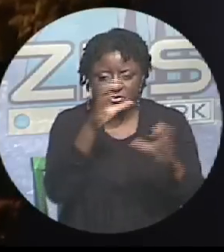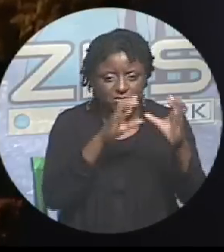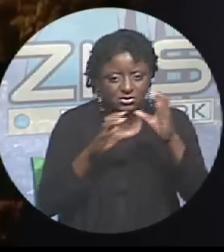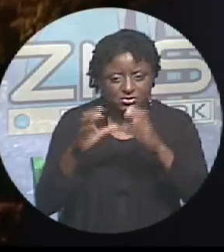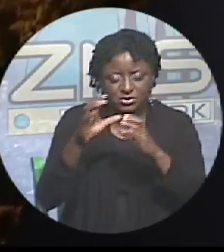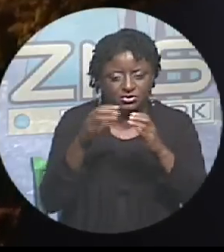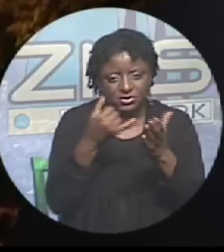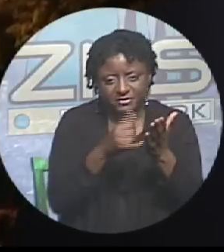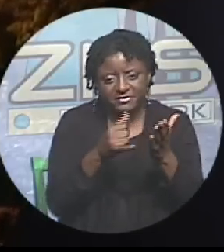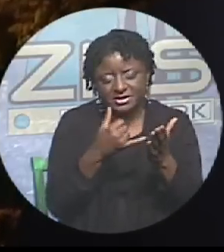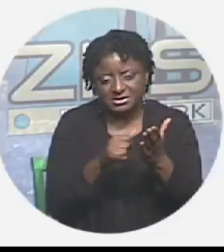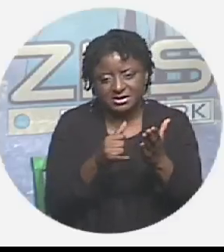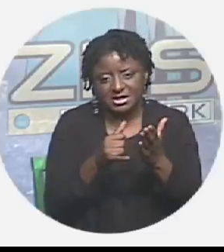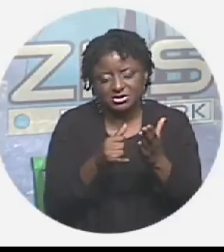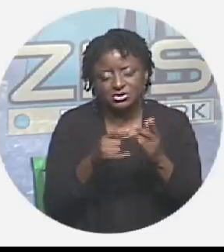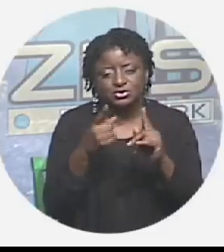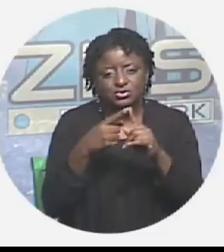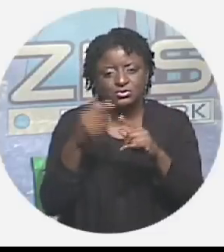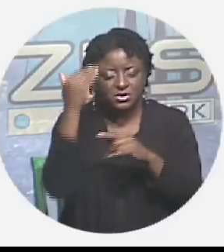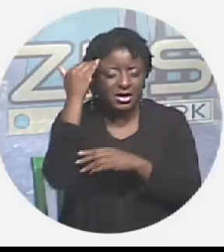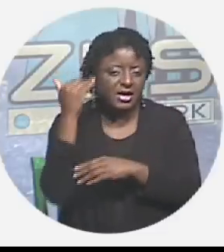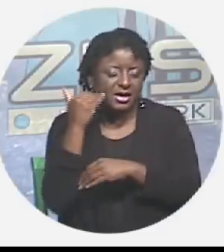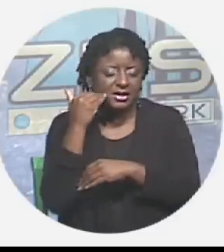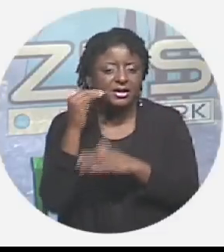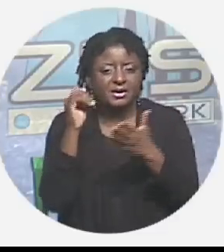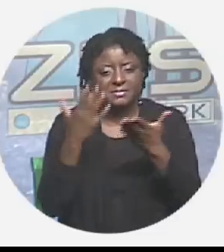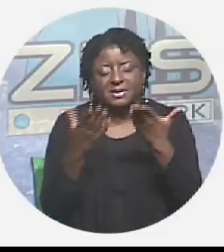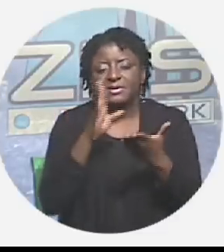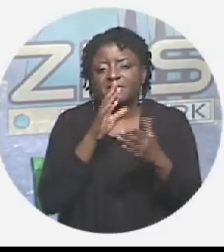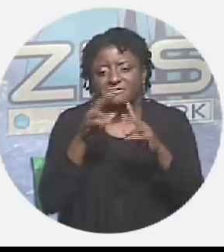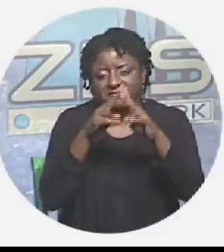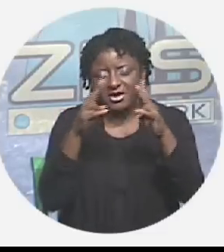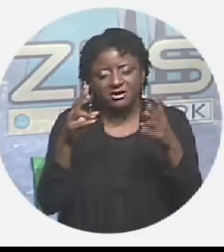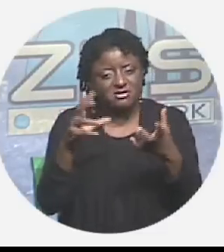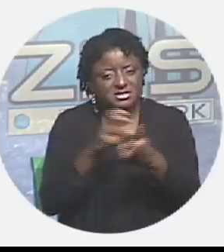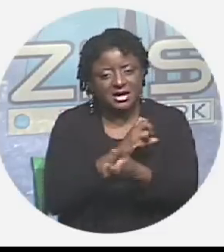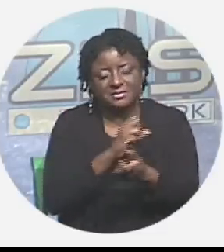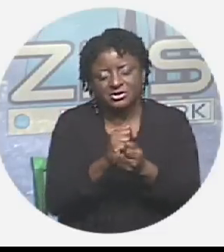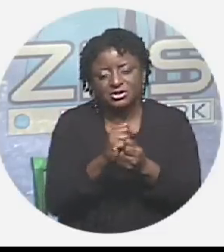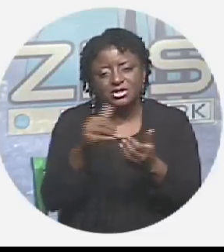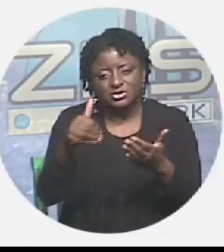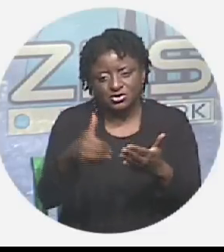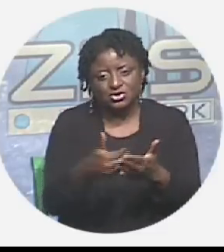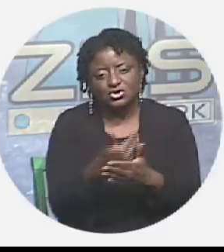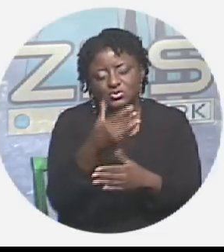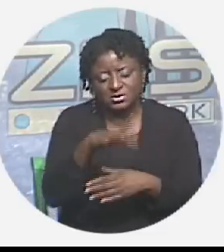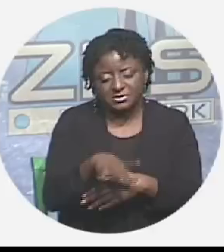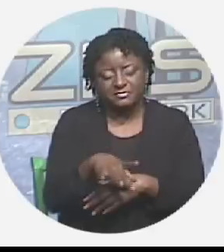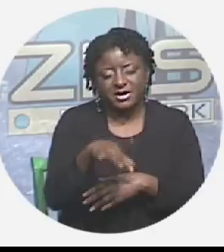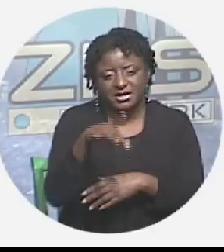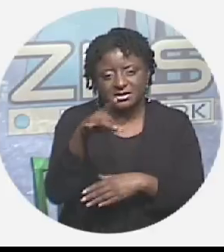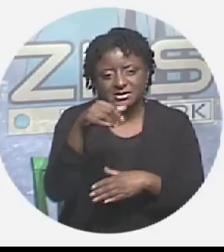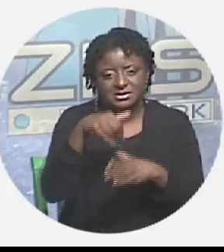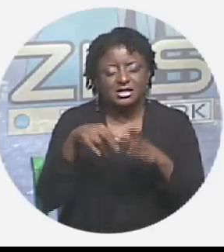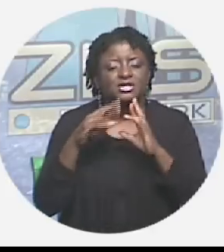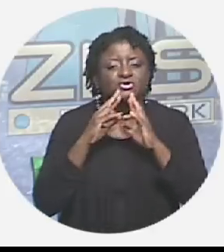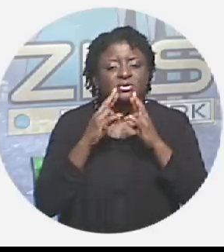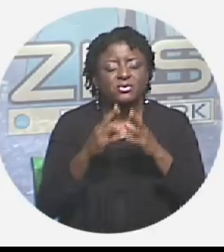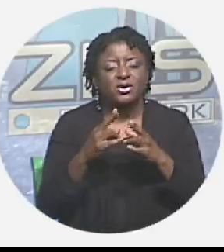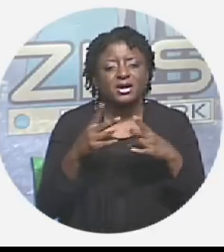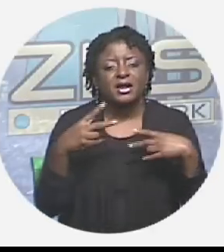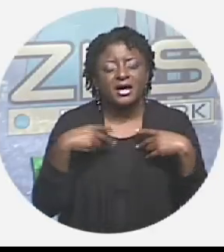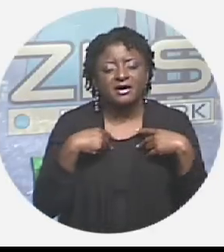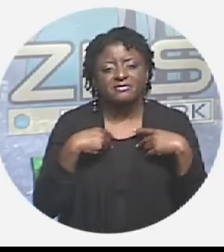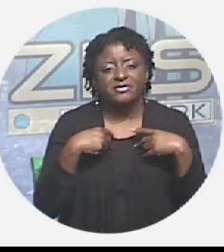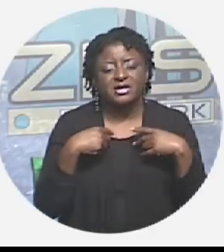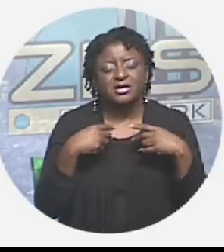the fallout can be very, very damning. The latest findings in the report are now having a domino effect on sports in Russia and their